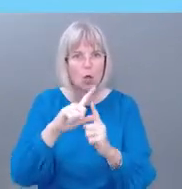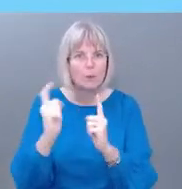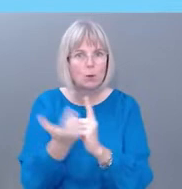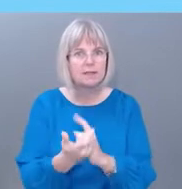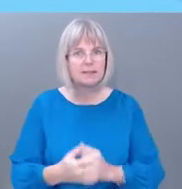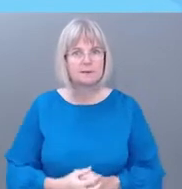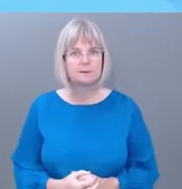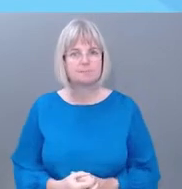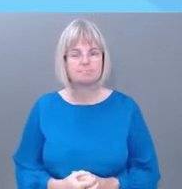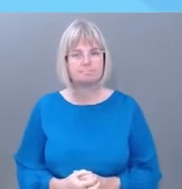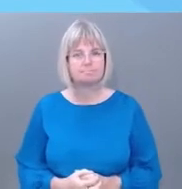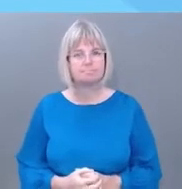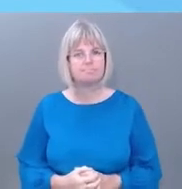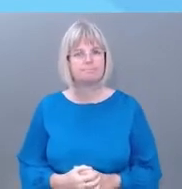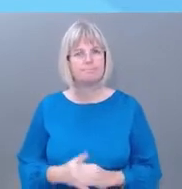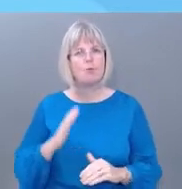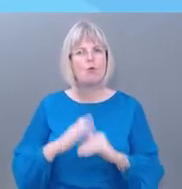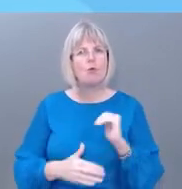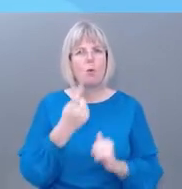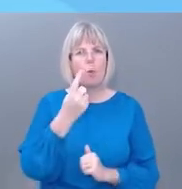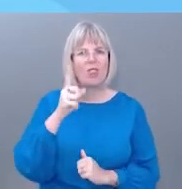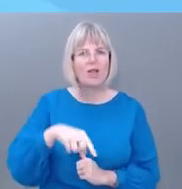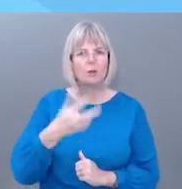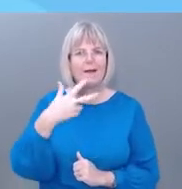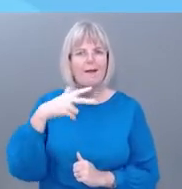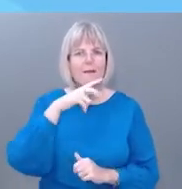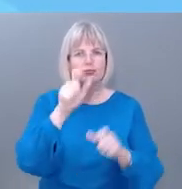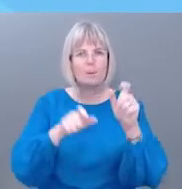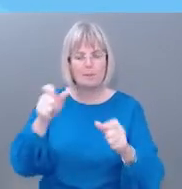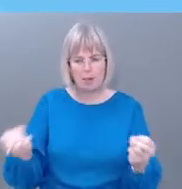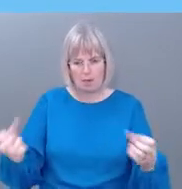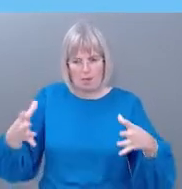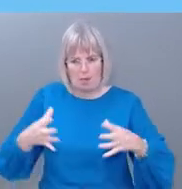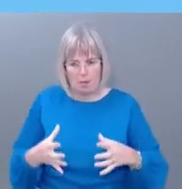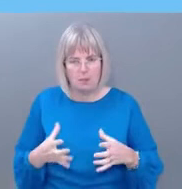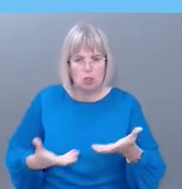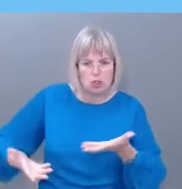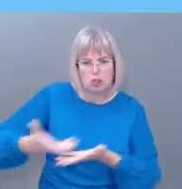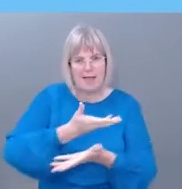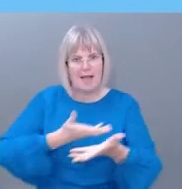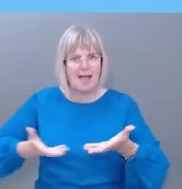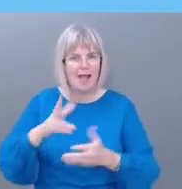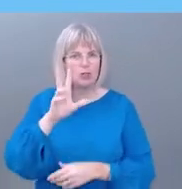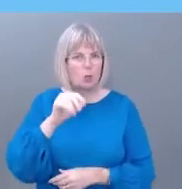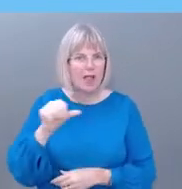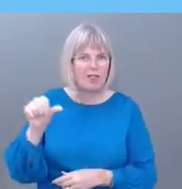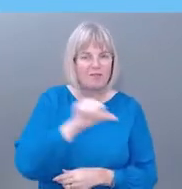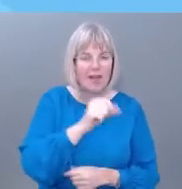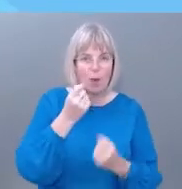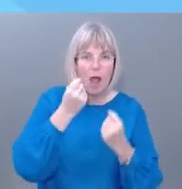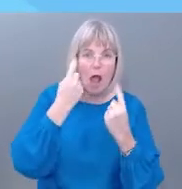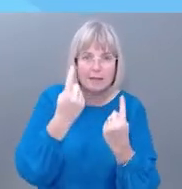We had over 1,800 people coming together to share over 12,000 ideas, comments and votes about our vision for the future